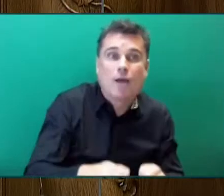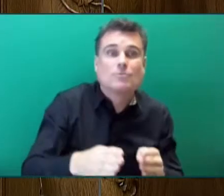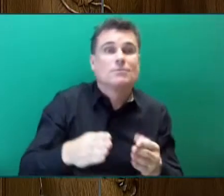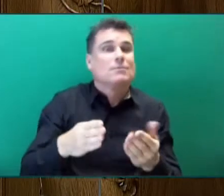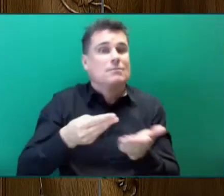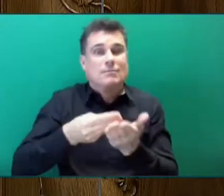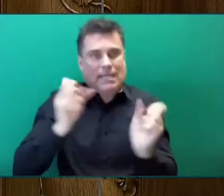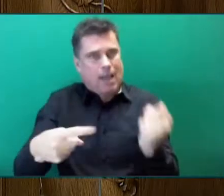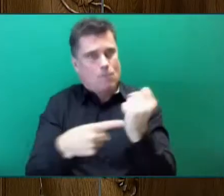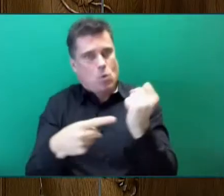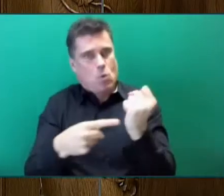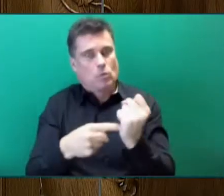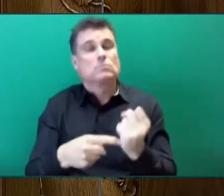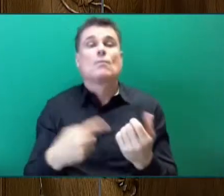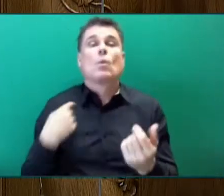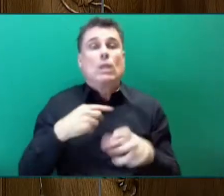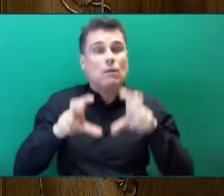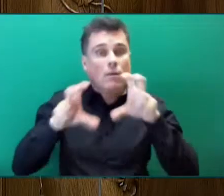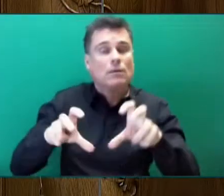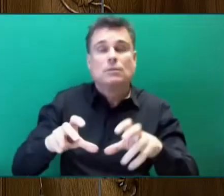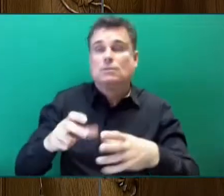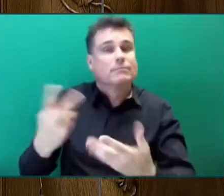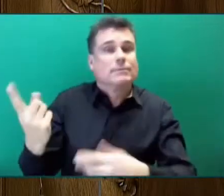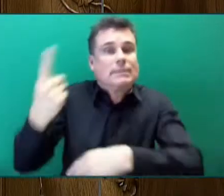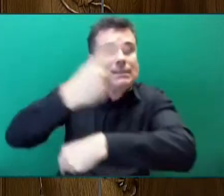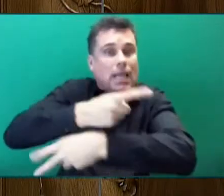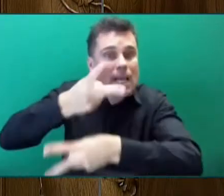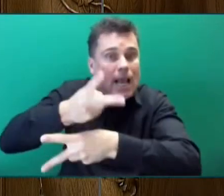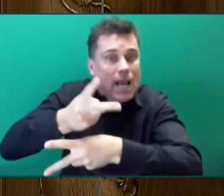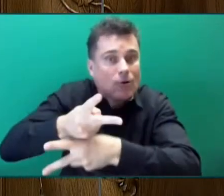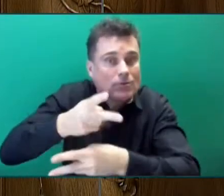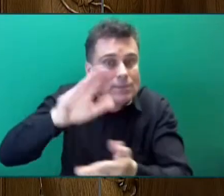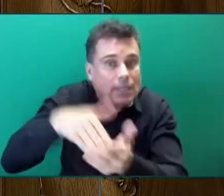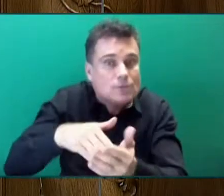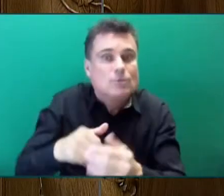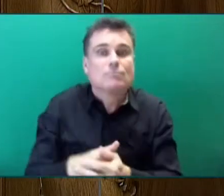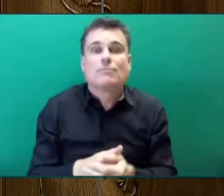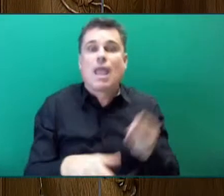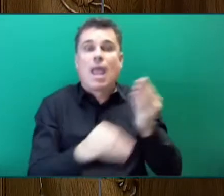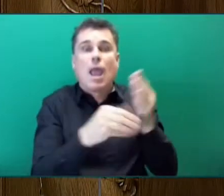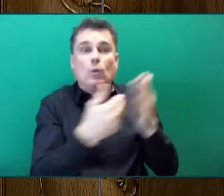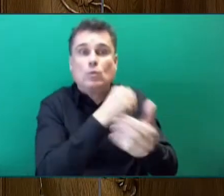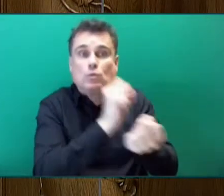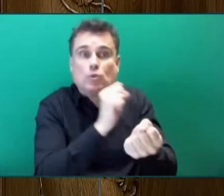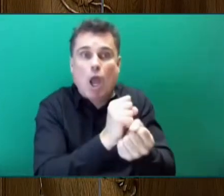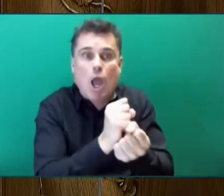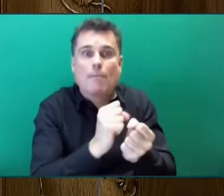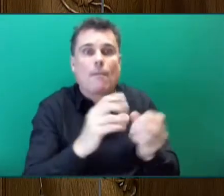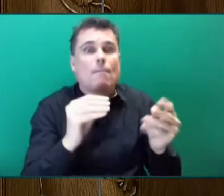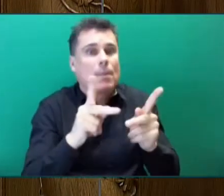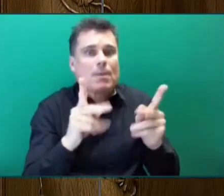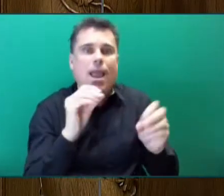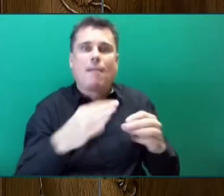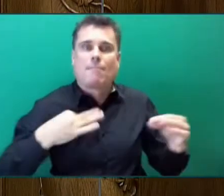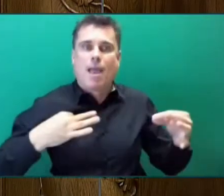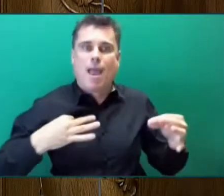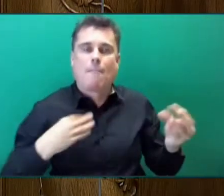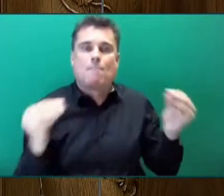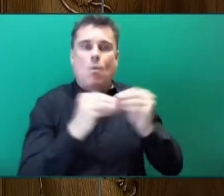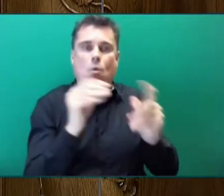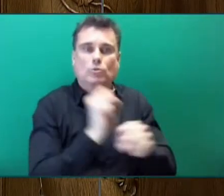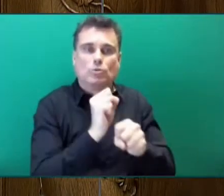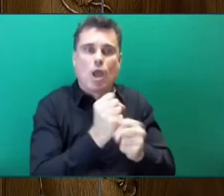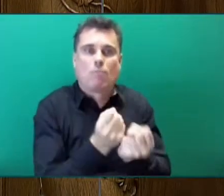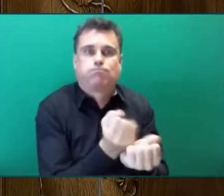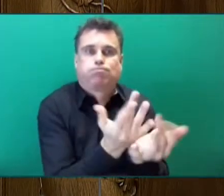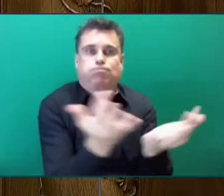to join the workforce. Fixing roads and bridges shortens commute times and makes life safer, while creating jobs